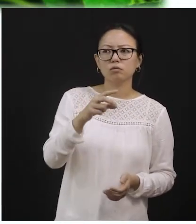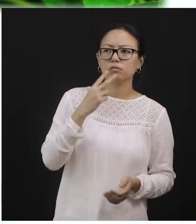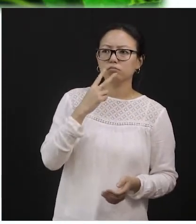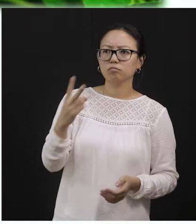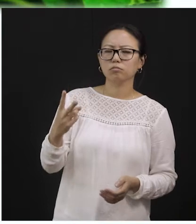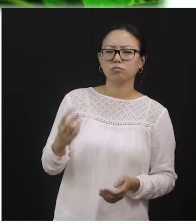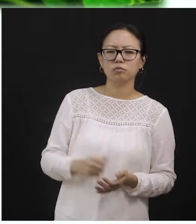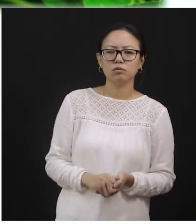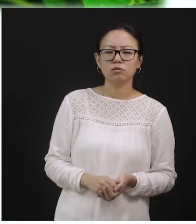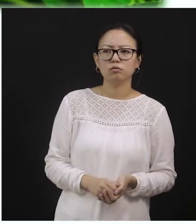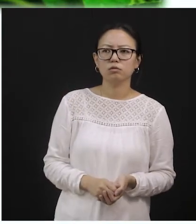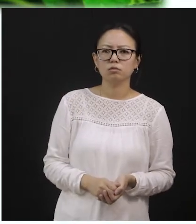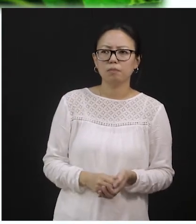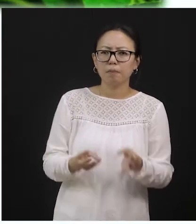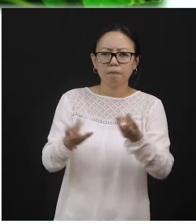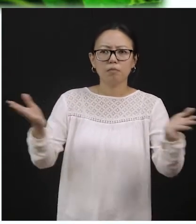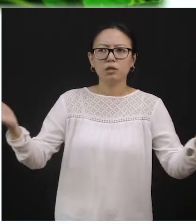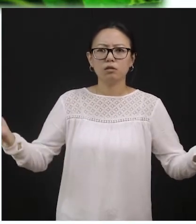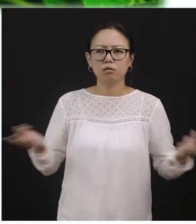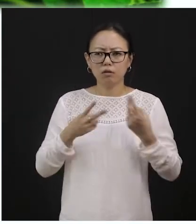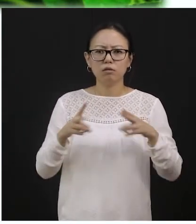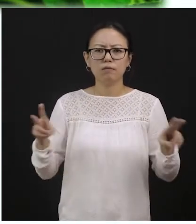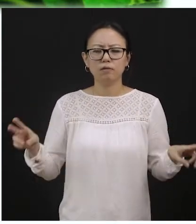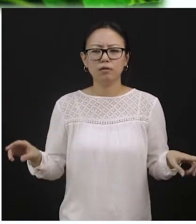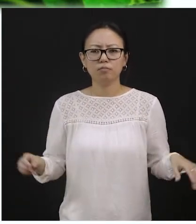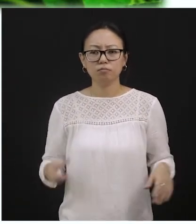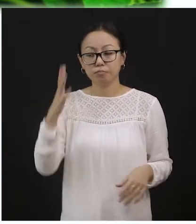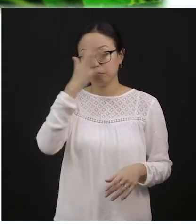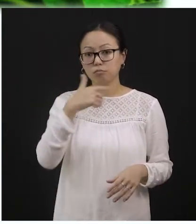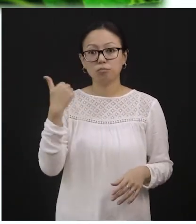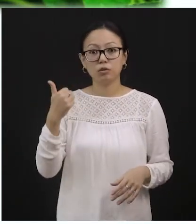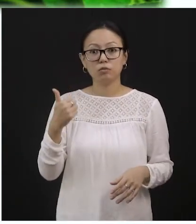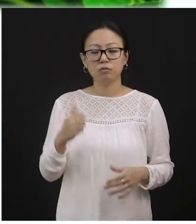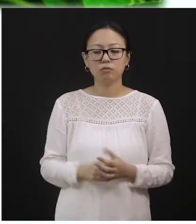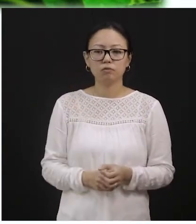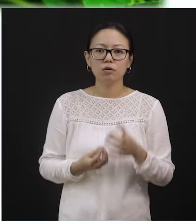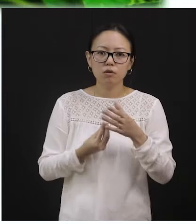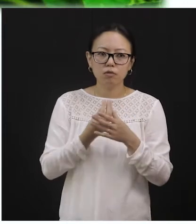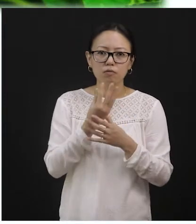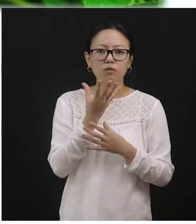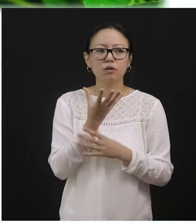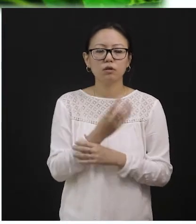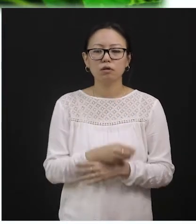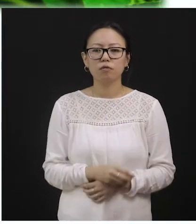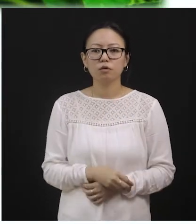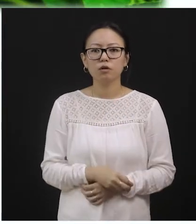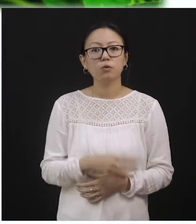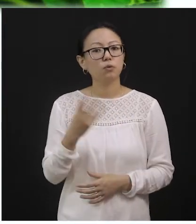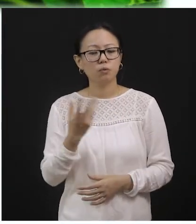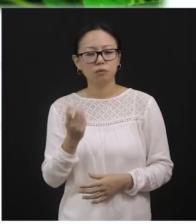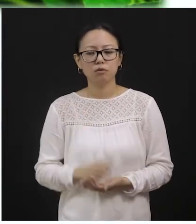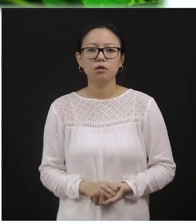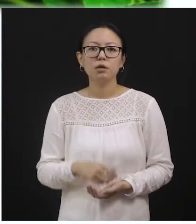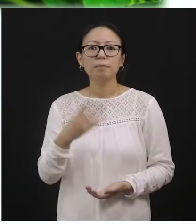around without much of, without much hard work of humans, is because of pollination. And this